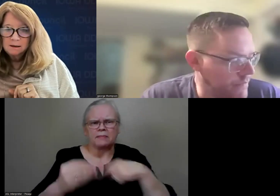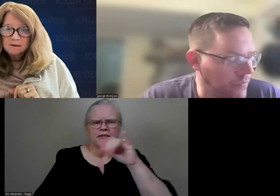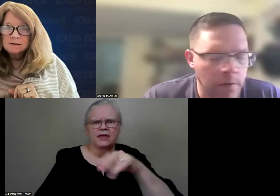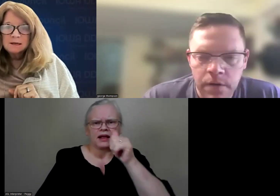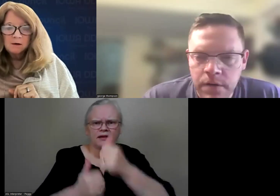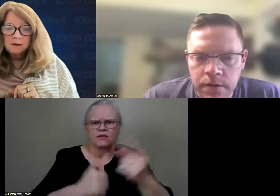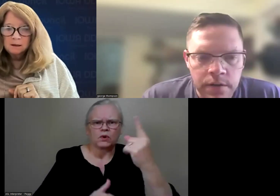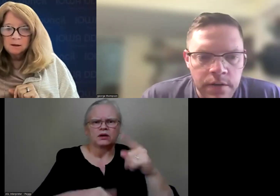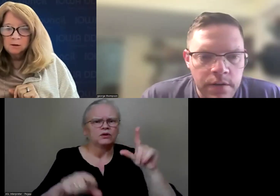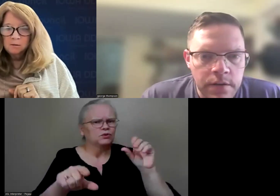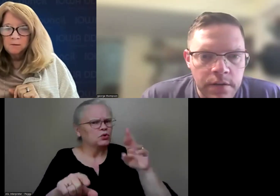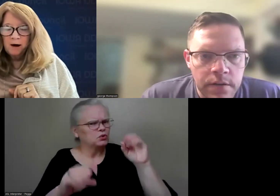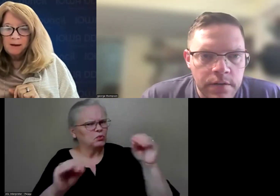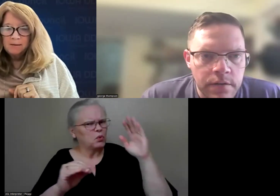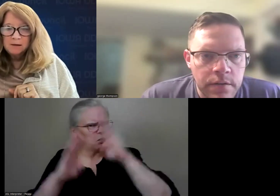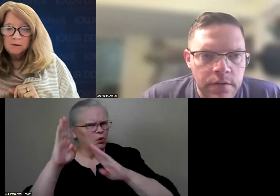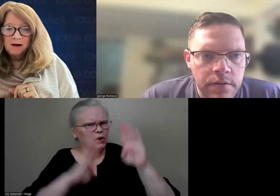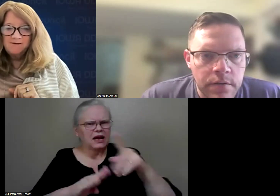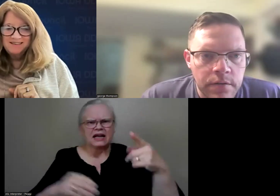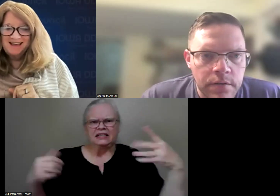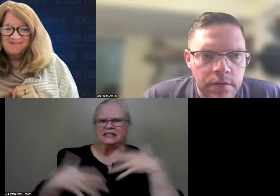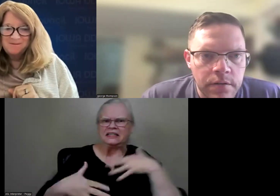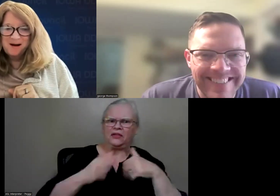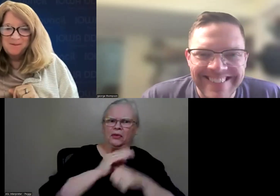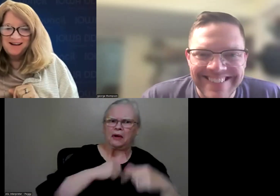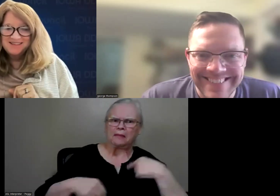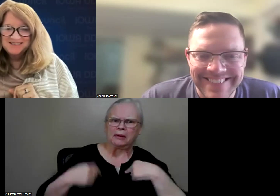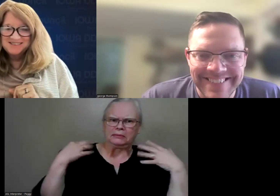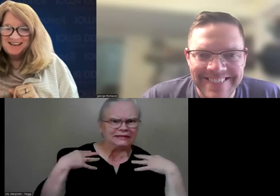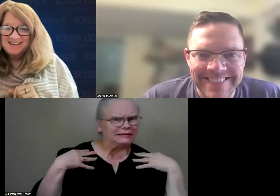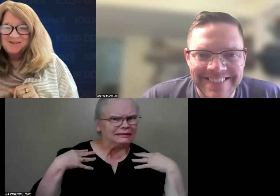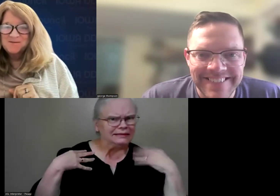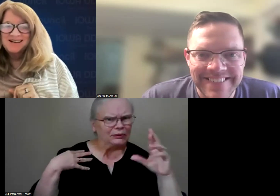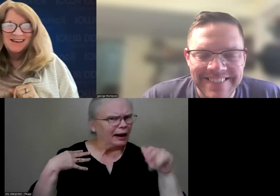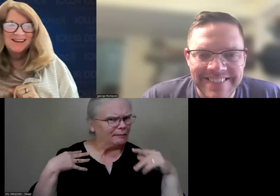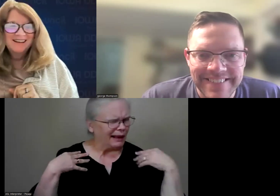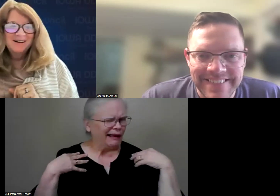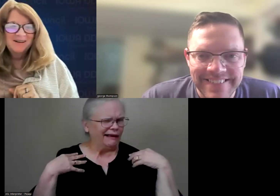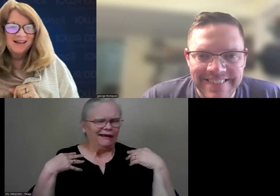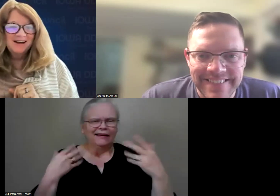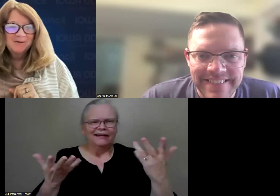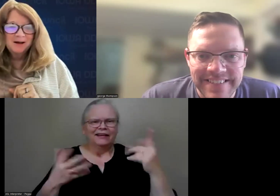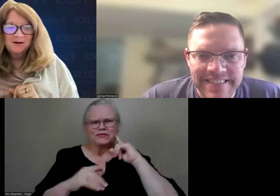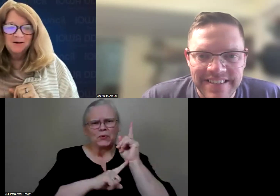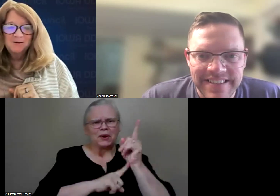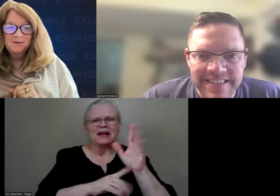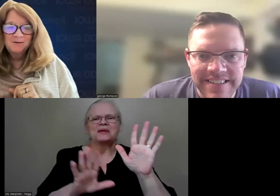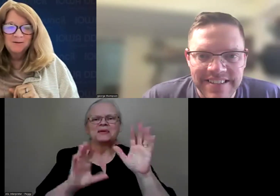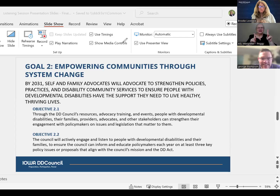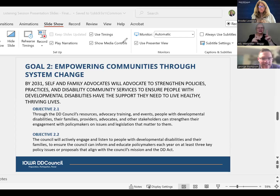worries. Scared the little crap out of me, though, having to have that pop on just a second for a minute. Okay, here we